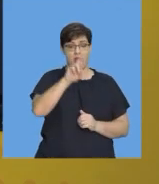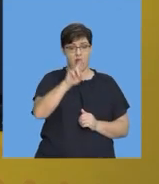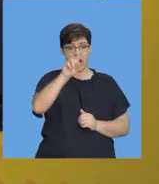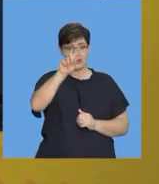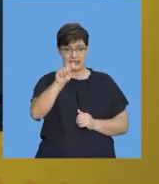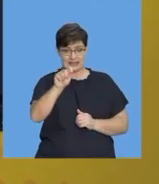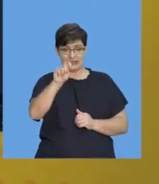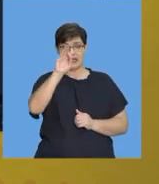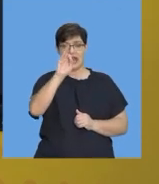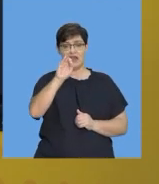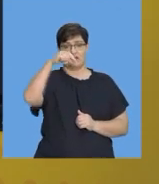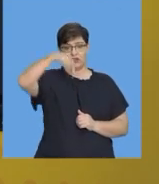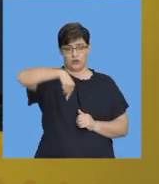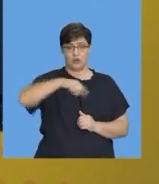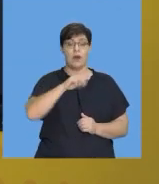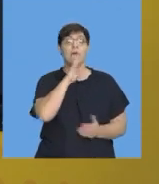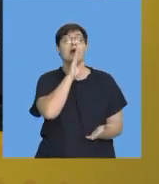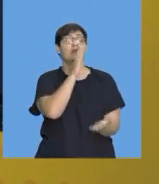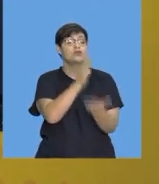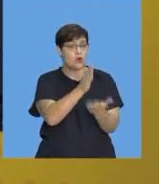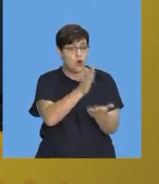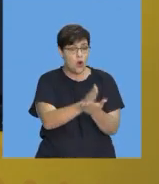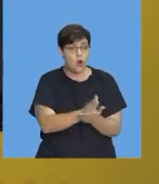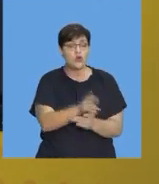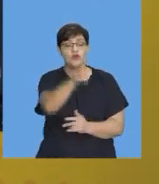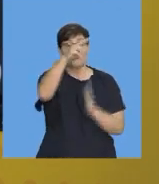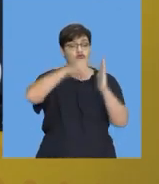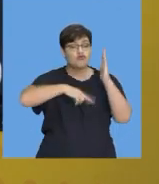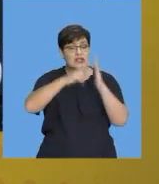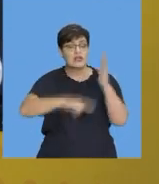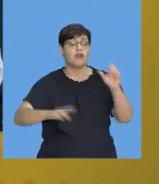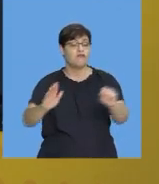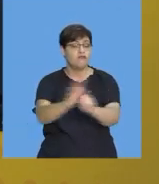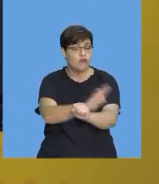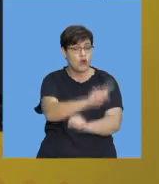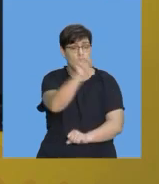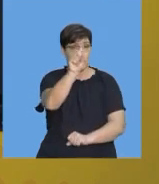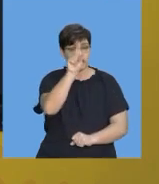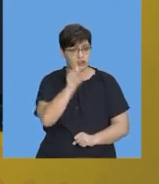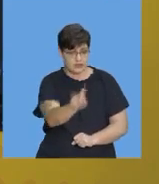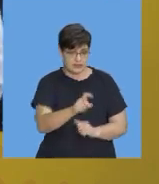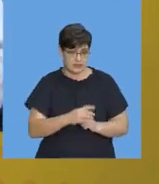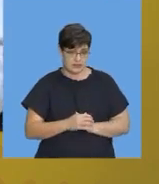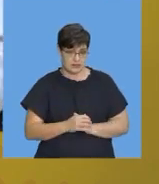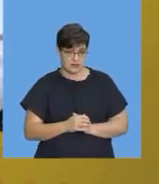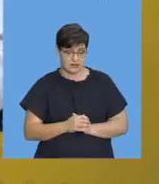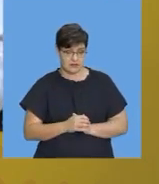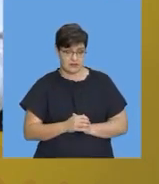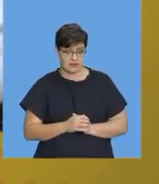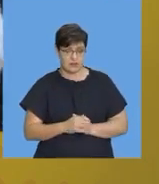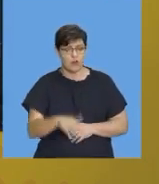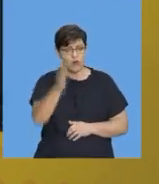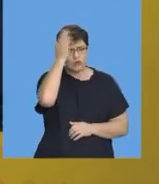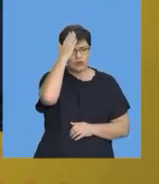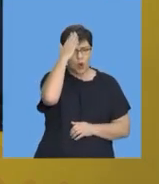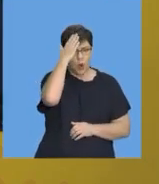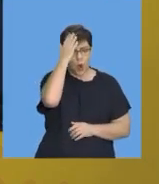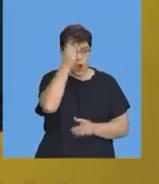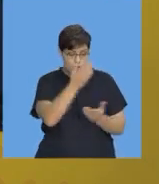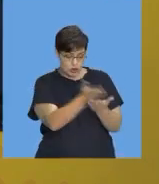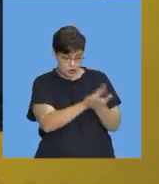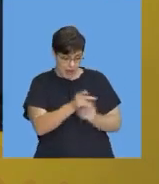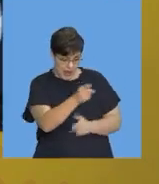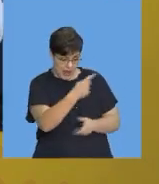RTFQ. Make sure you read the full question, so you know exactly whether the shares that were